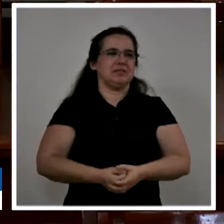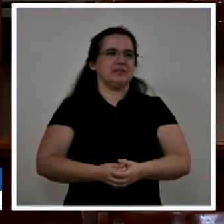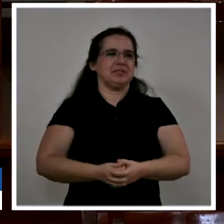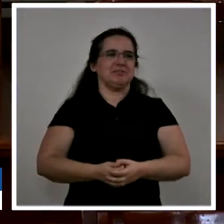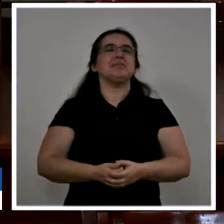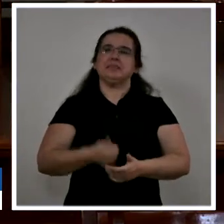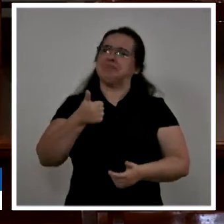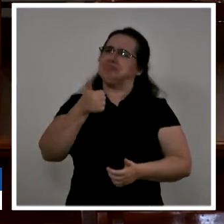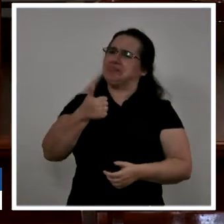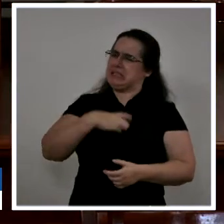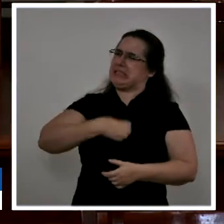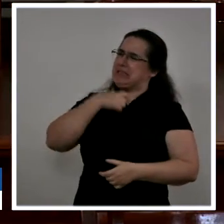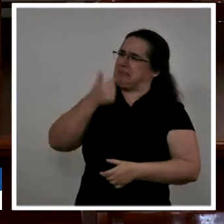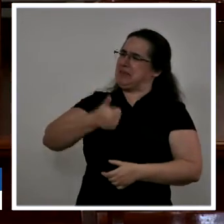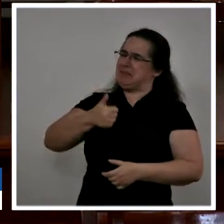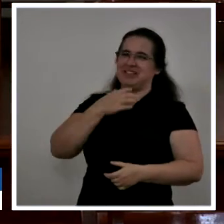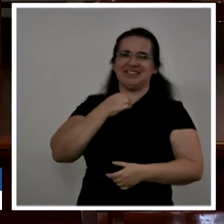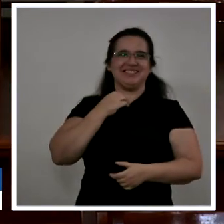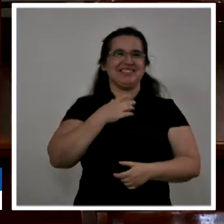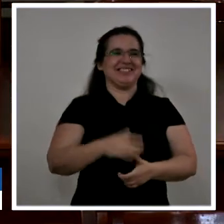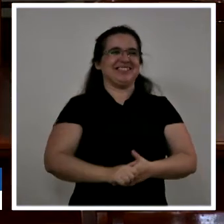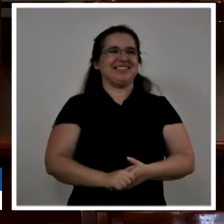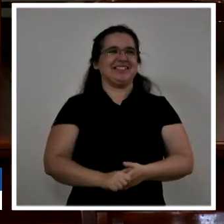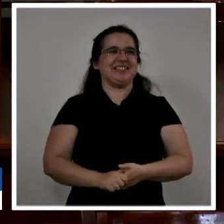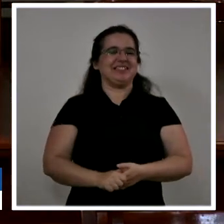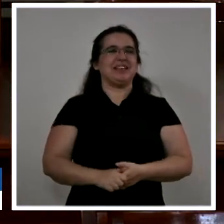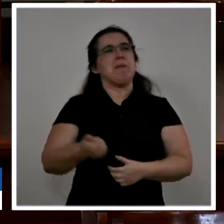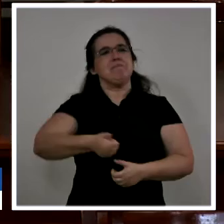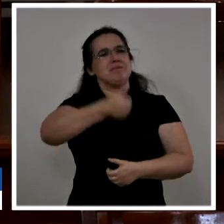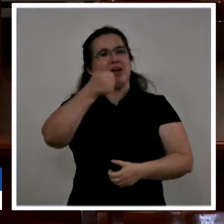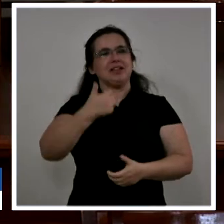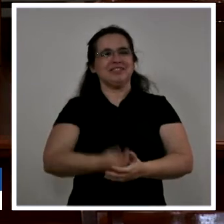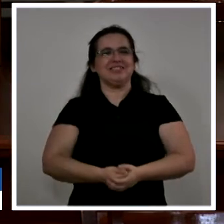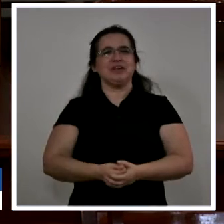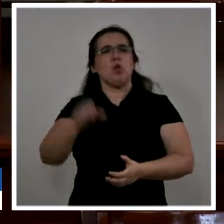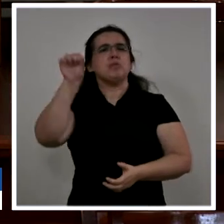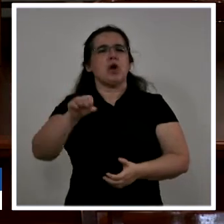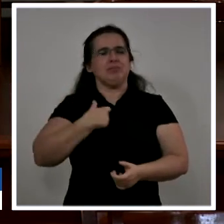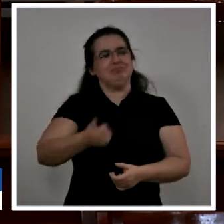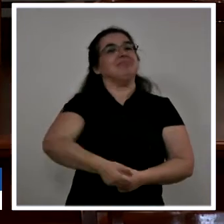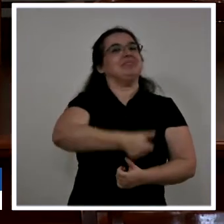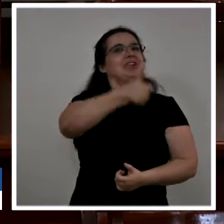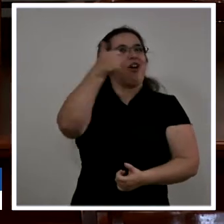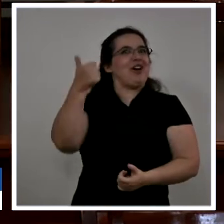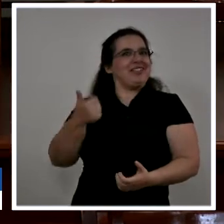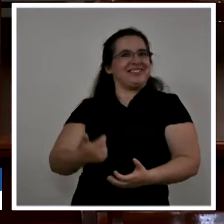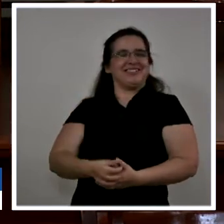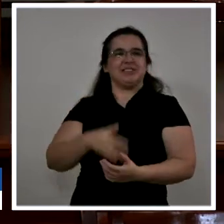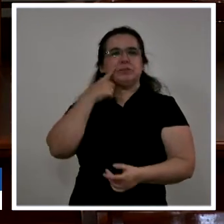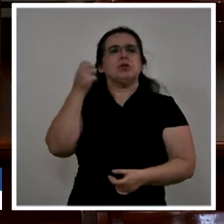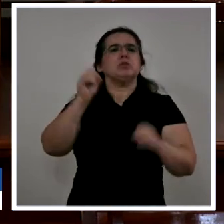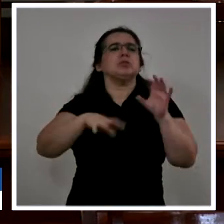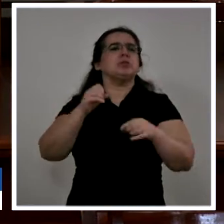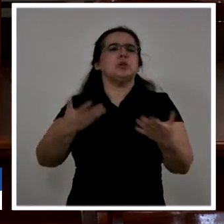Very good. Better? Muito bem. Better the same or worse? Much better. Better. Muito melhor. So what just happened? O que é que acabou de